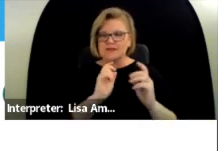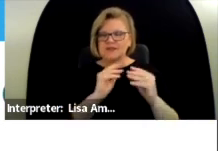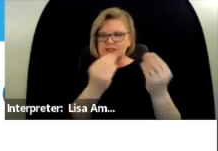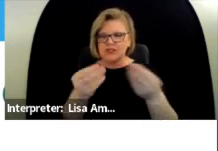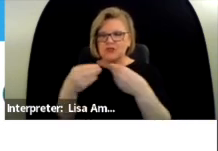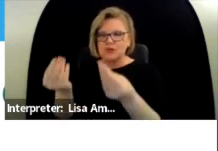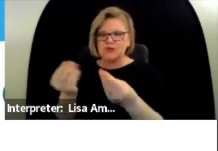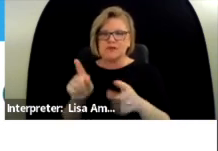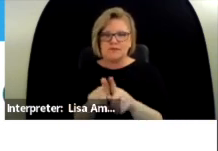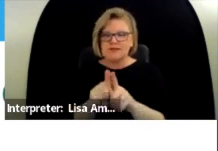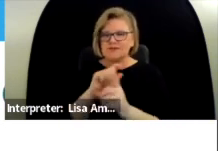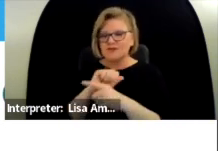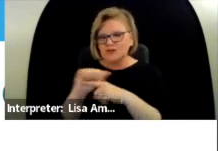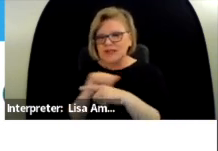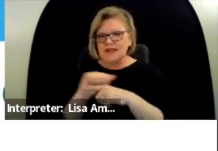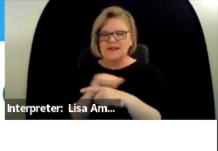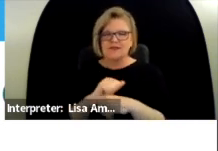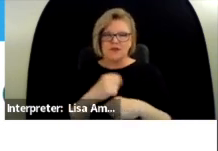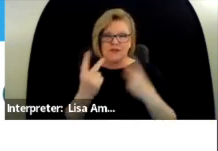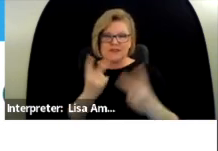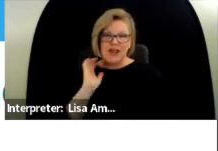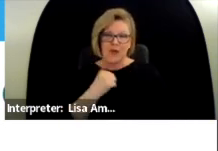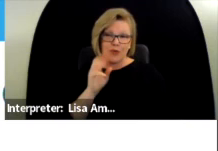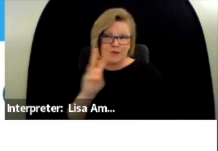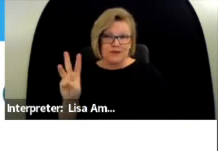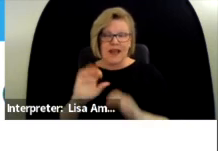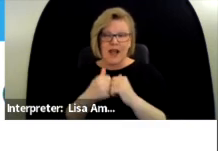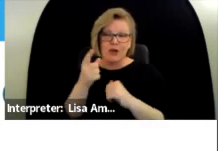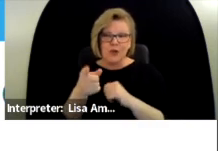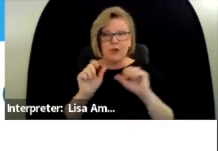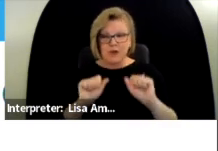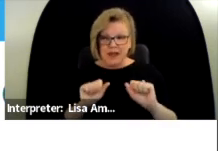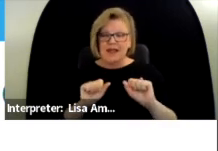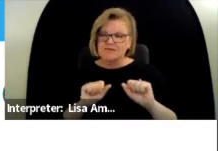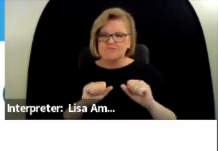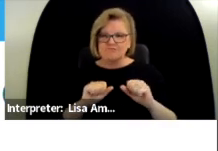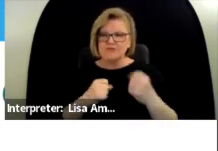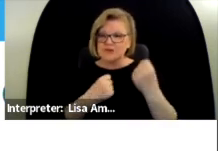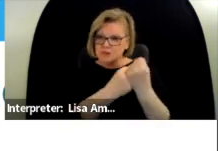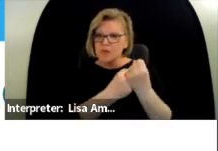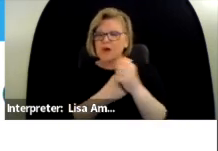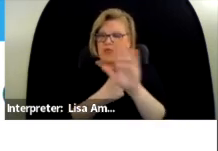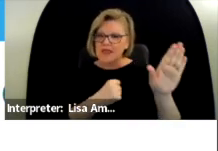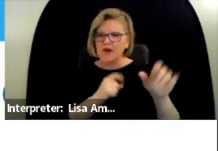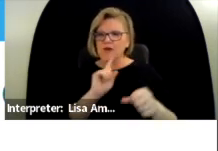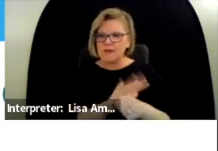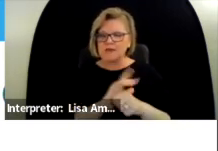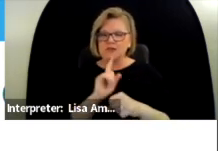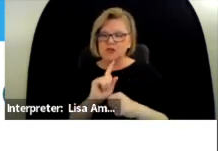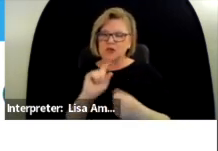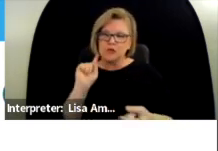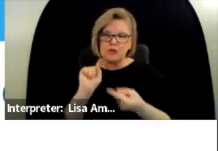Please visit the website for more information about how you can better support their commitment to reducing